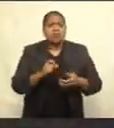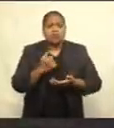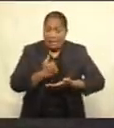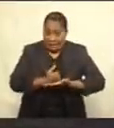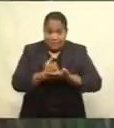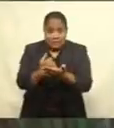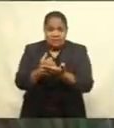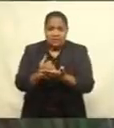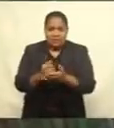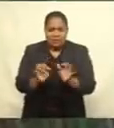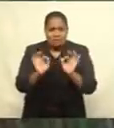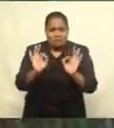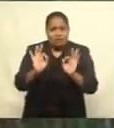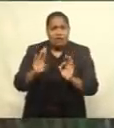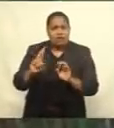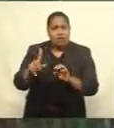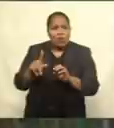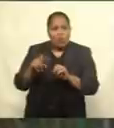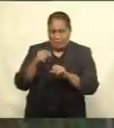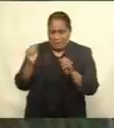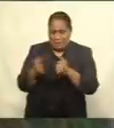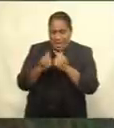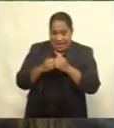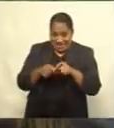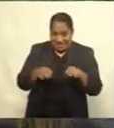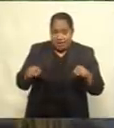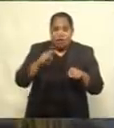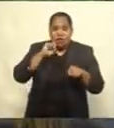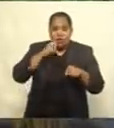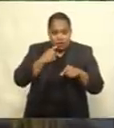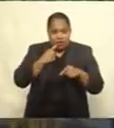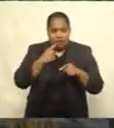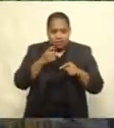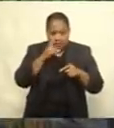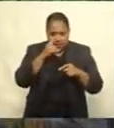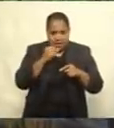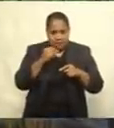Nasinu residents, and for many this essential will last until Wednesday.